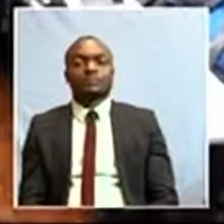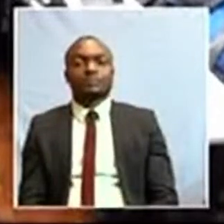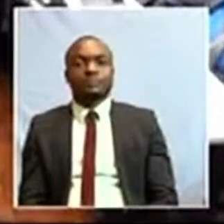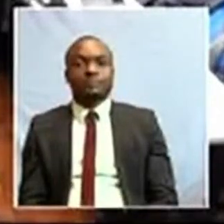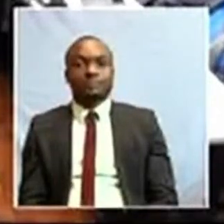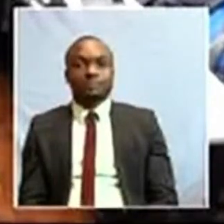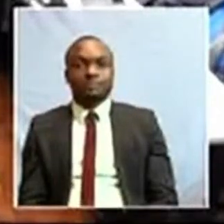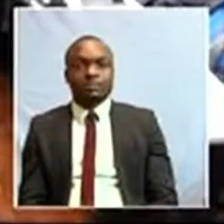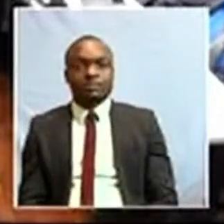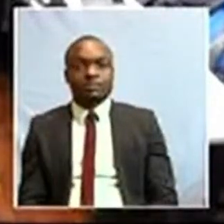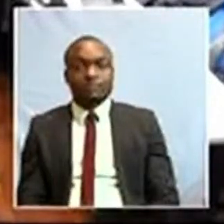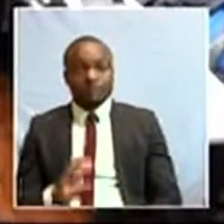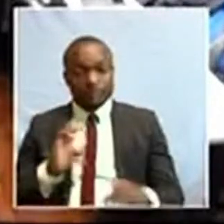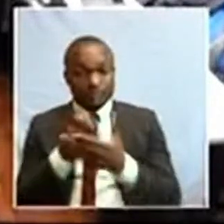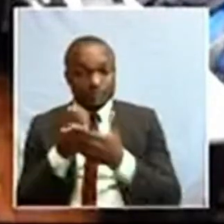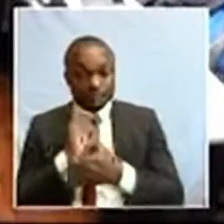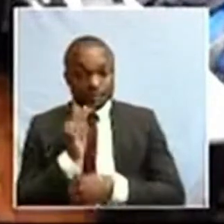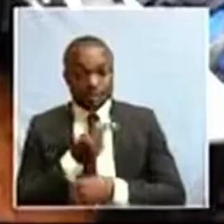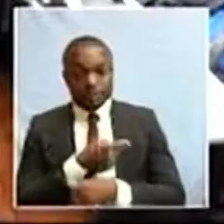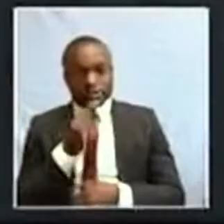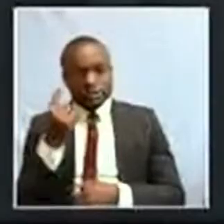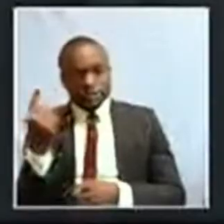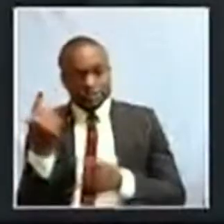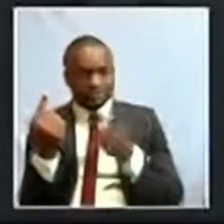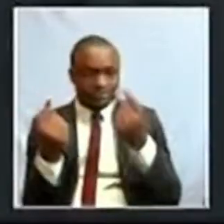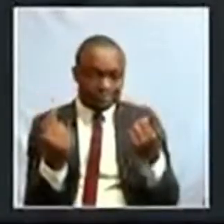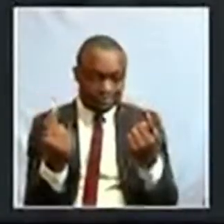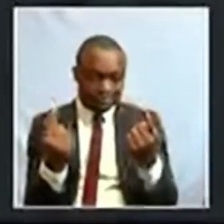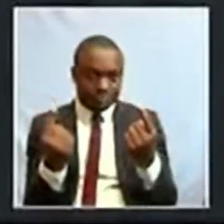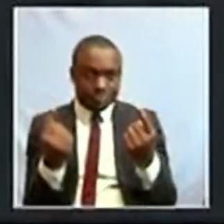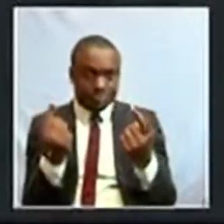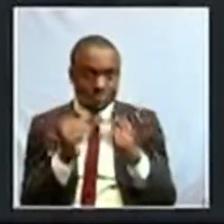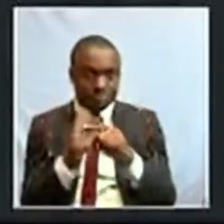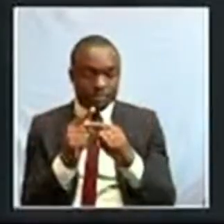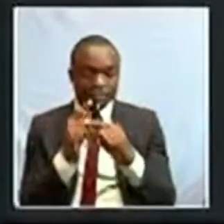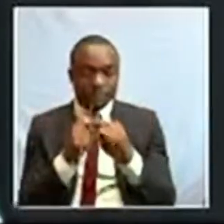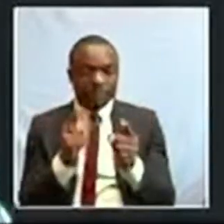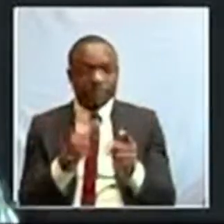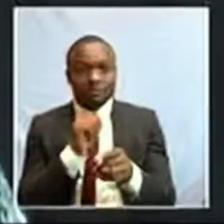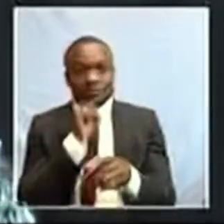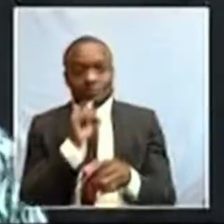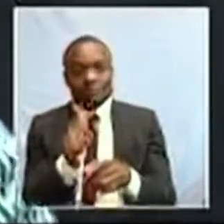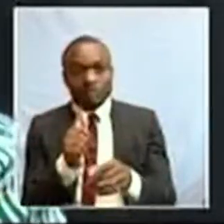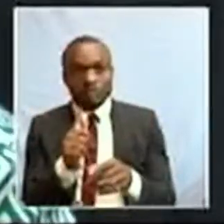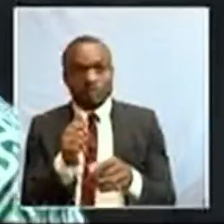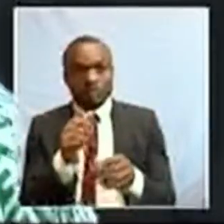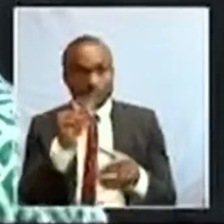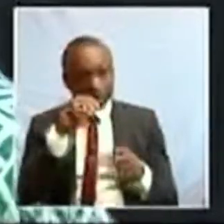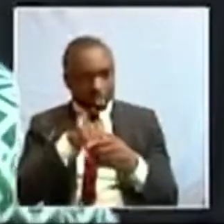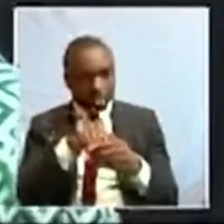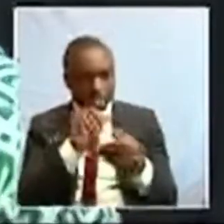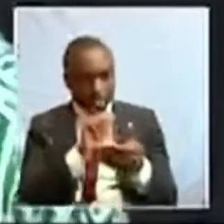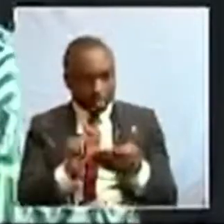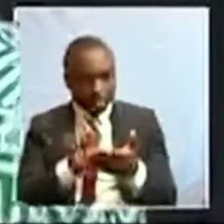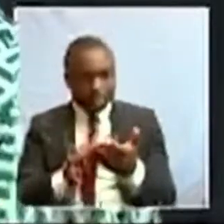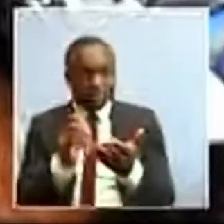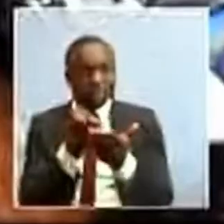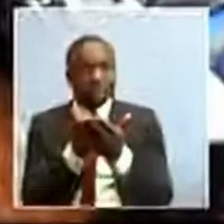They have been engaging us, I think, on one-to-one. It's just that it's not in written. I submit.